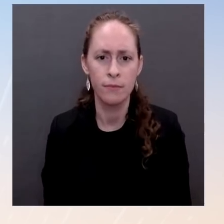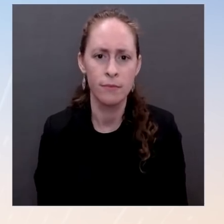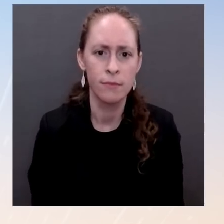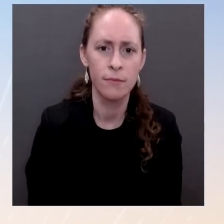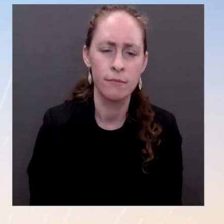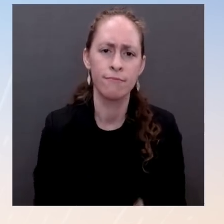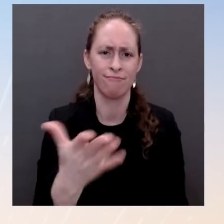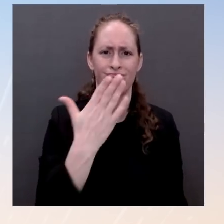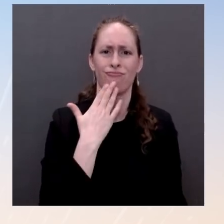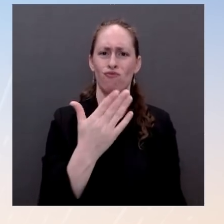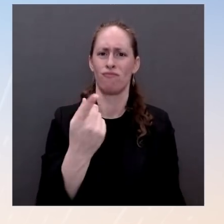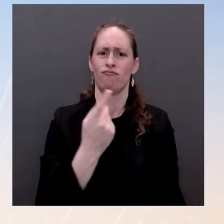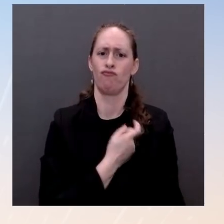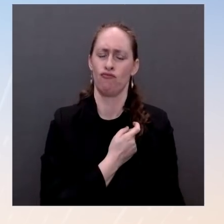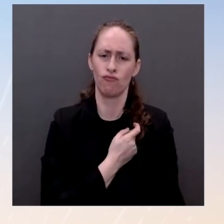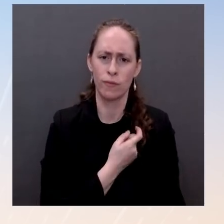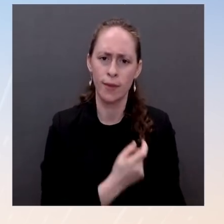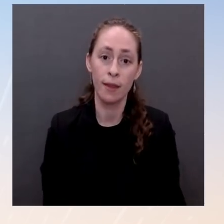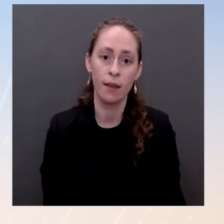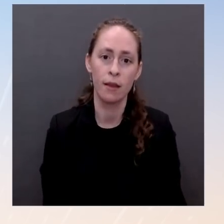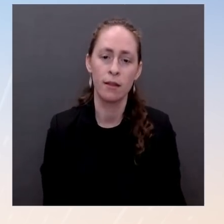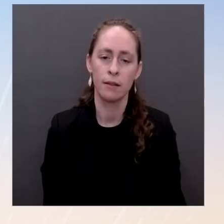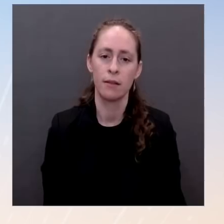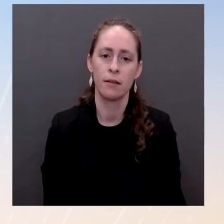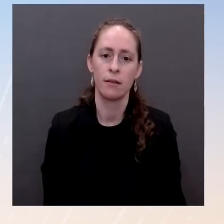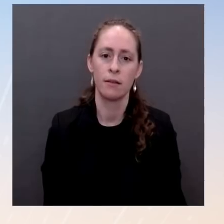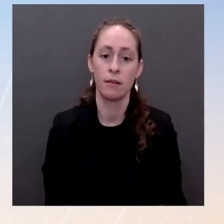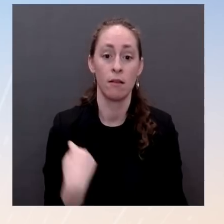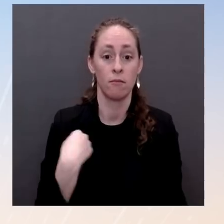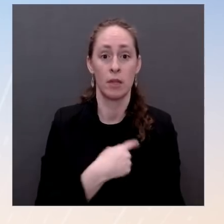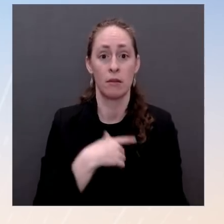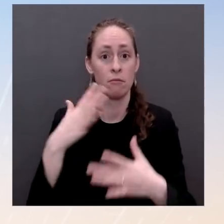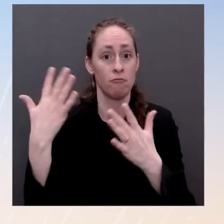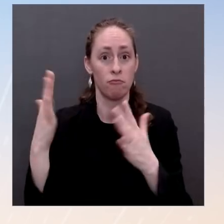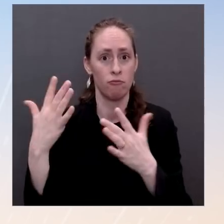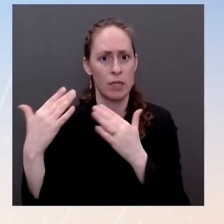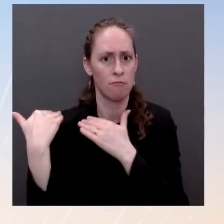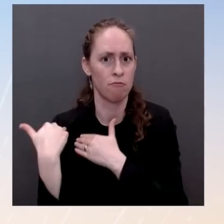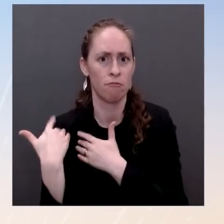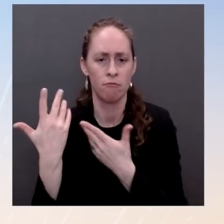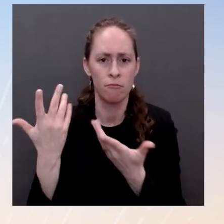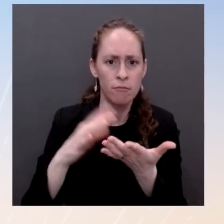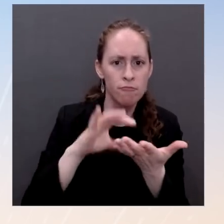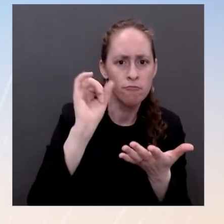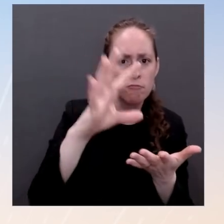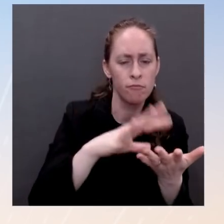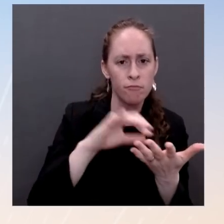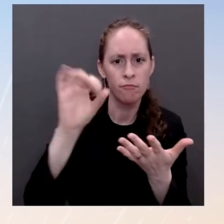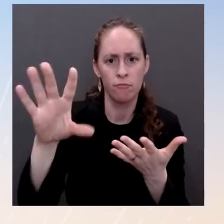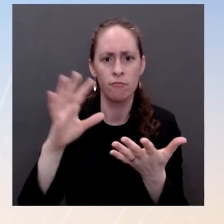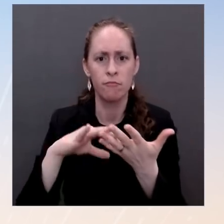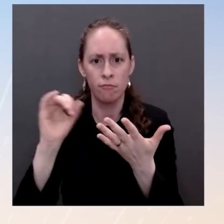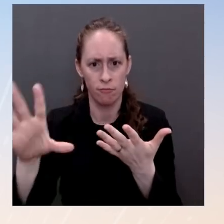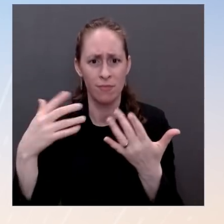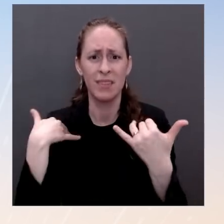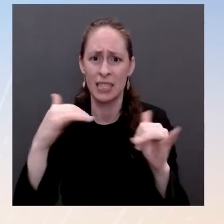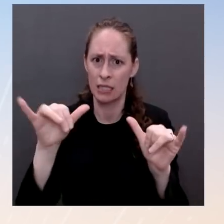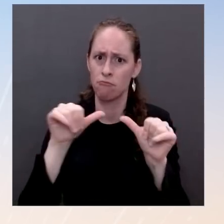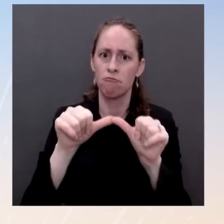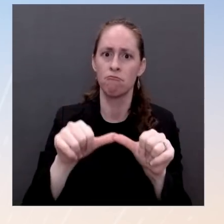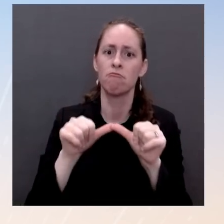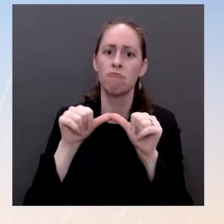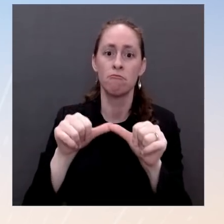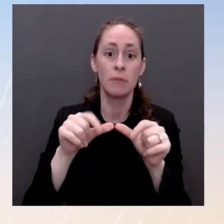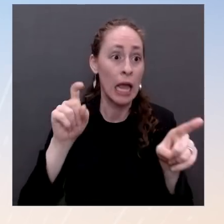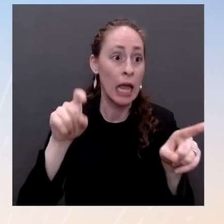doses and are continuing to aggressively share around 10 million doses a week to the world, free of charge. We're the first country to buy doses for the sole purpose of